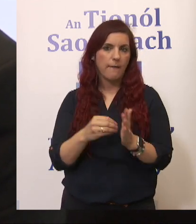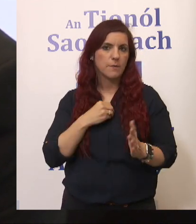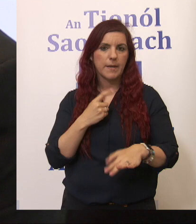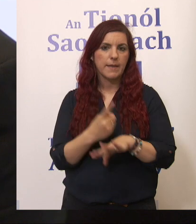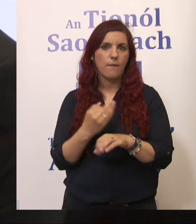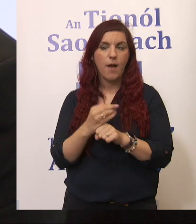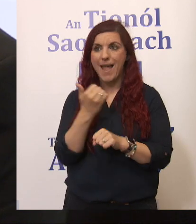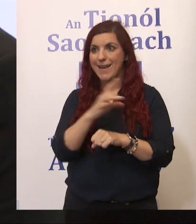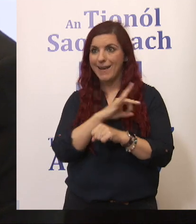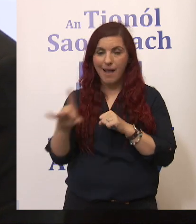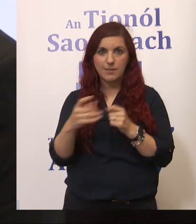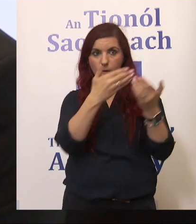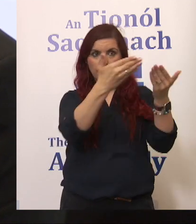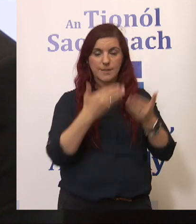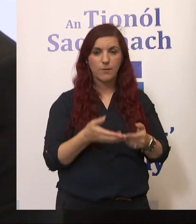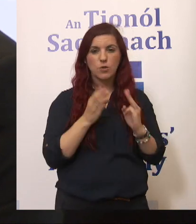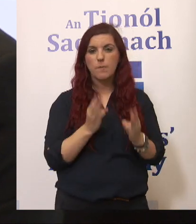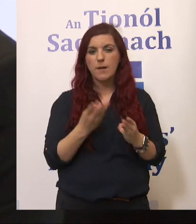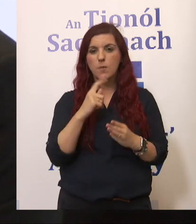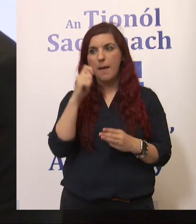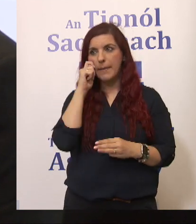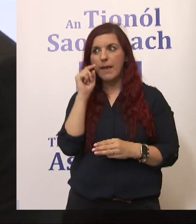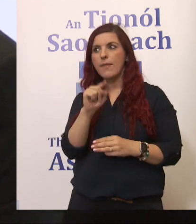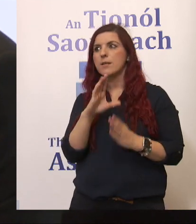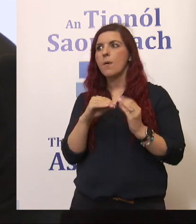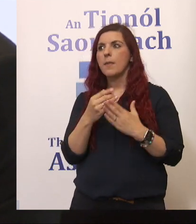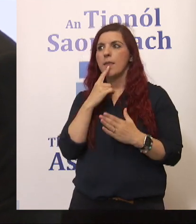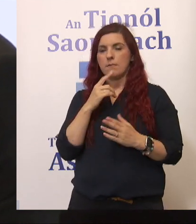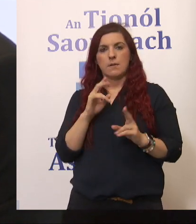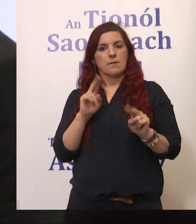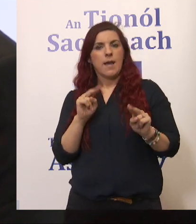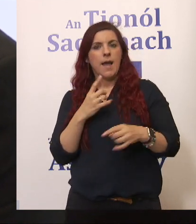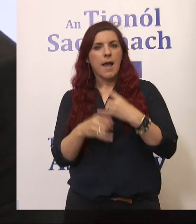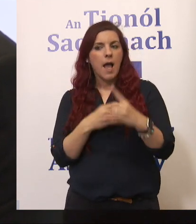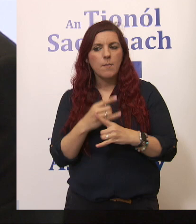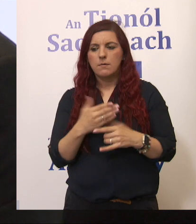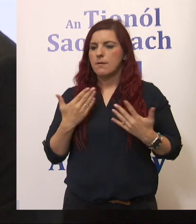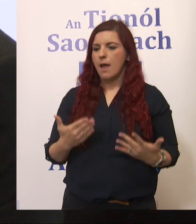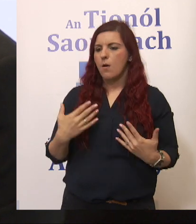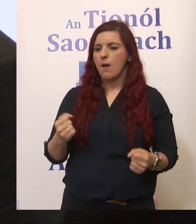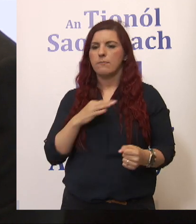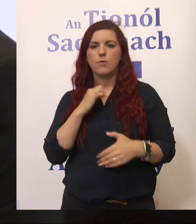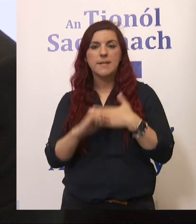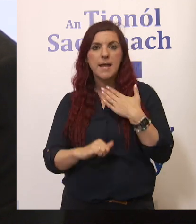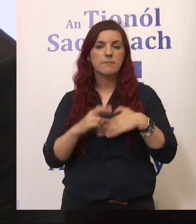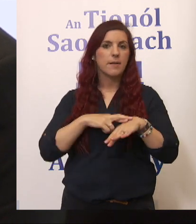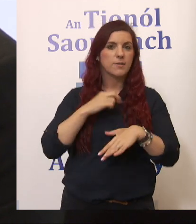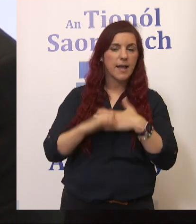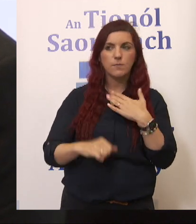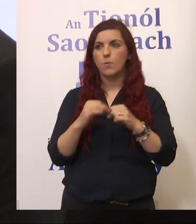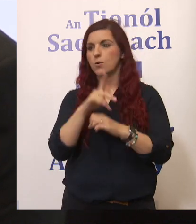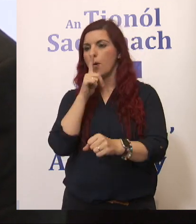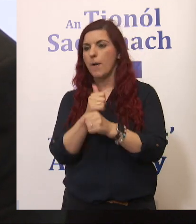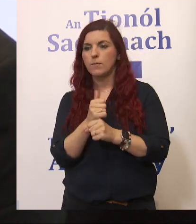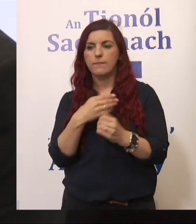of devolution. So I think that's something that logistically can happen. You know, nowadays we've got good data, much better data in terms of financial